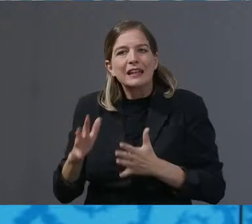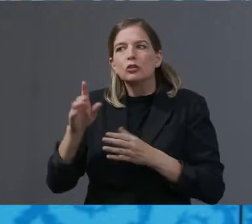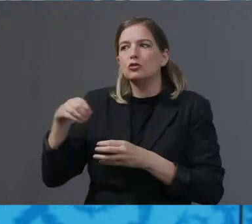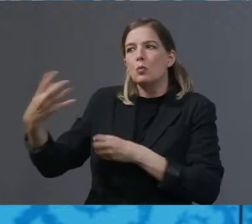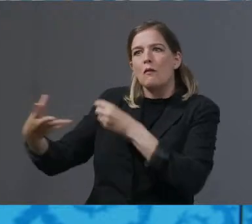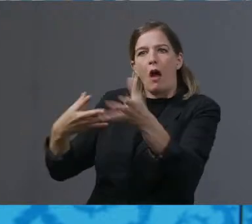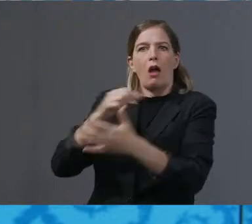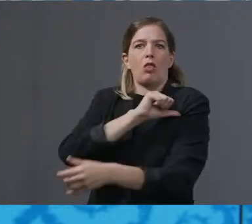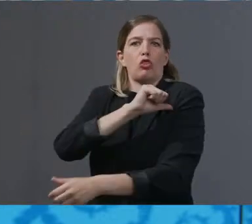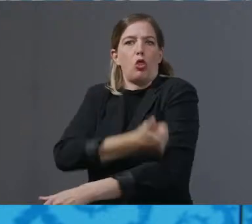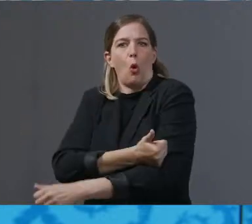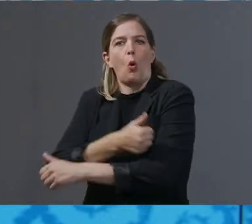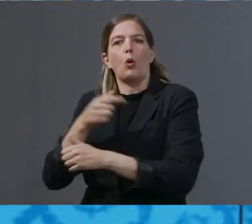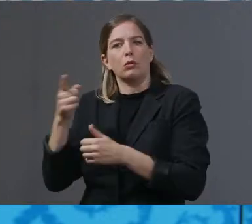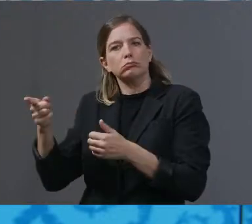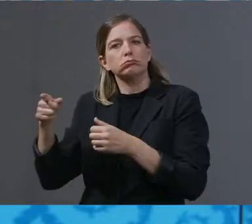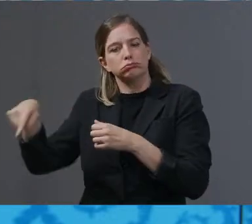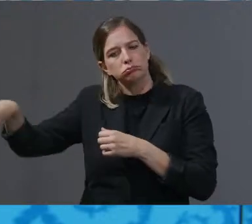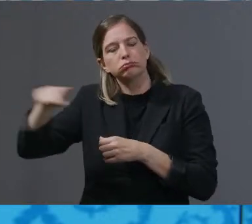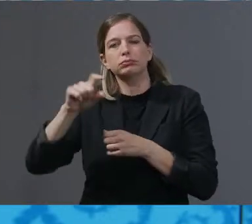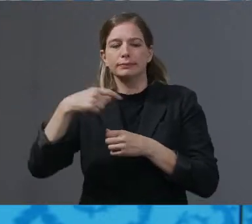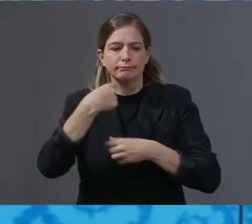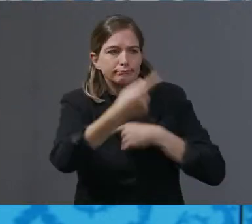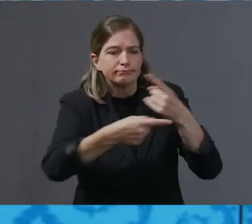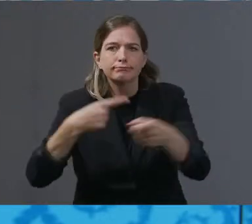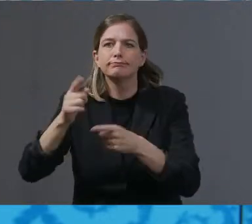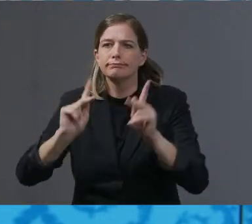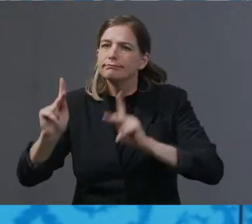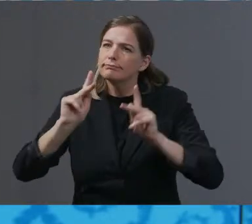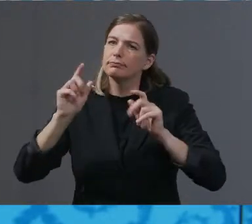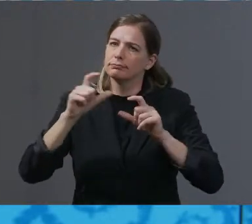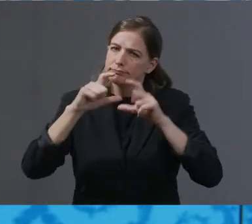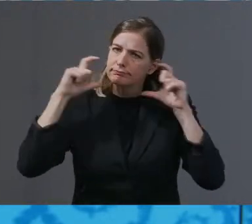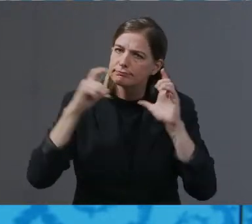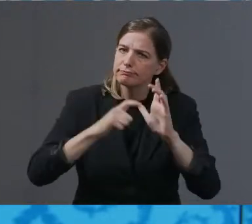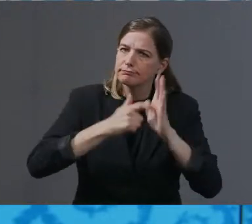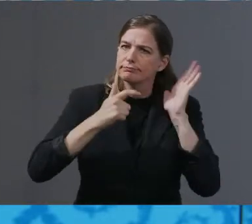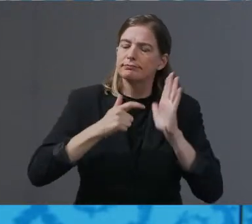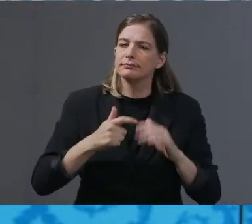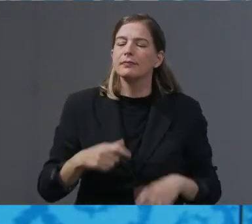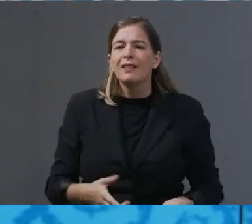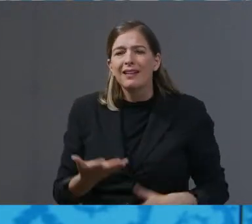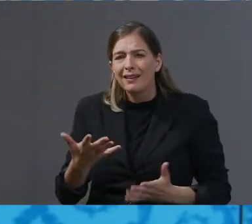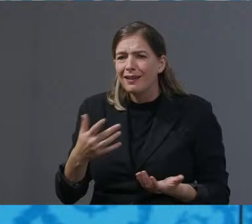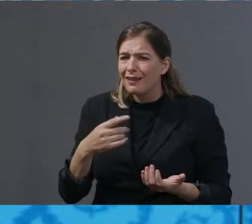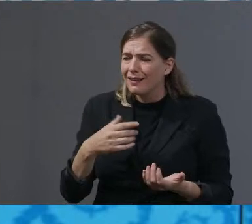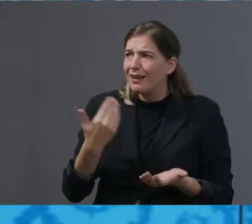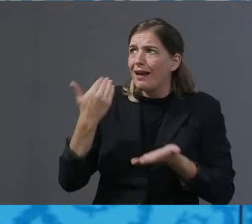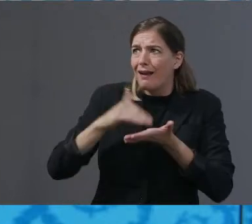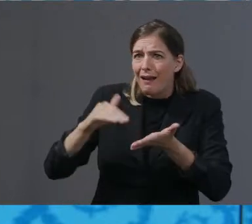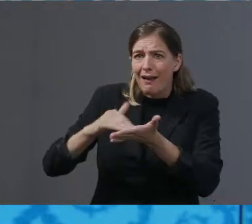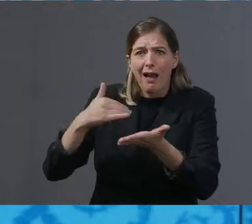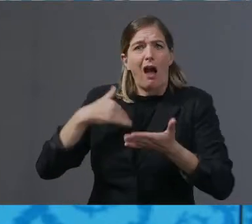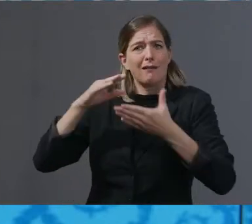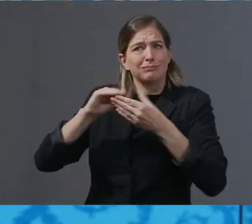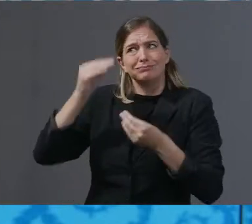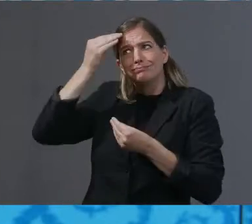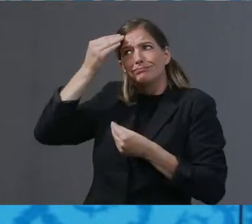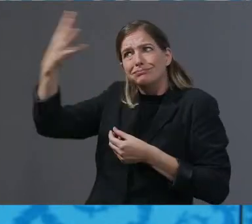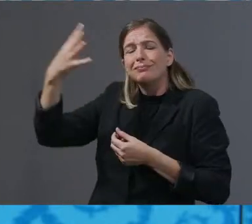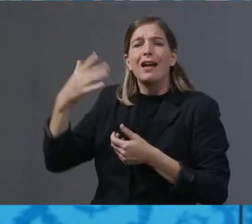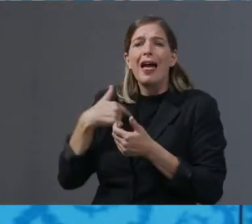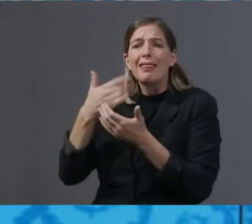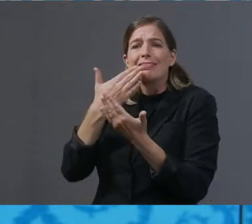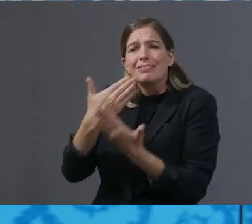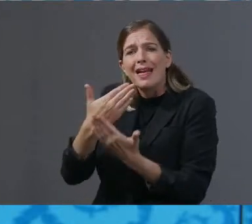do, I've said a number of times, I'm grateful to the White House for the flexibility in the